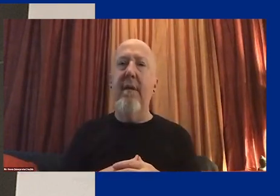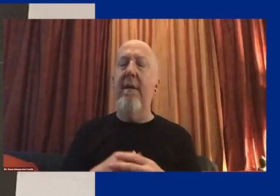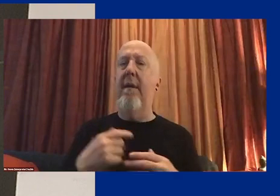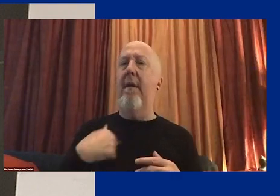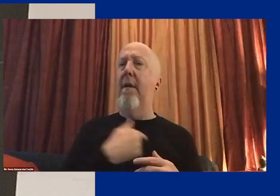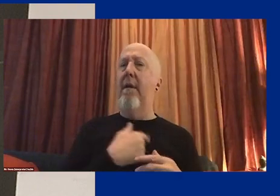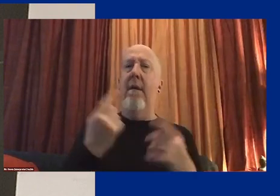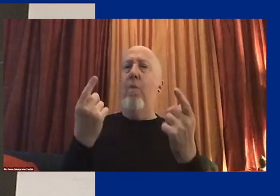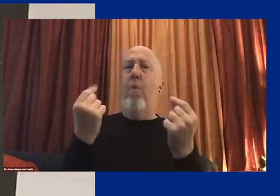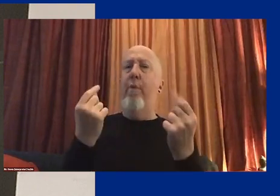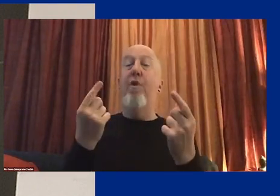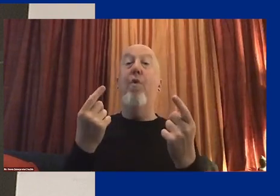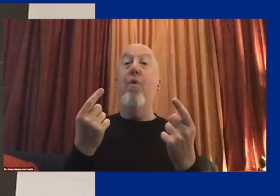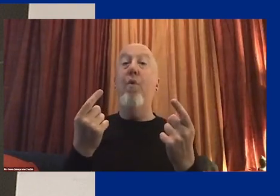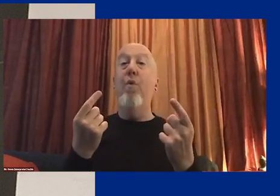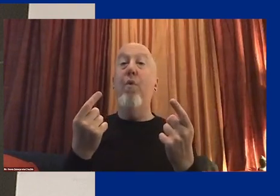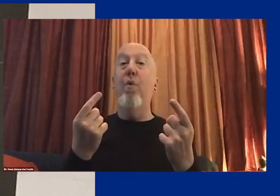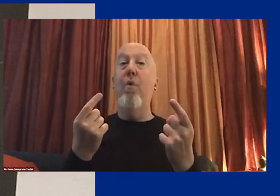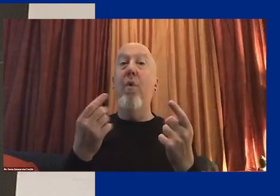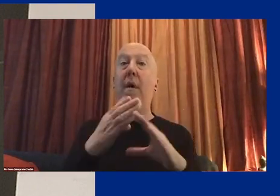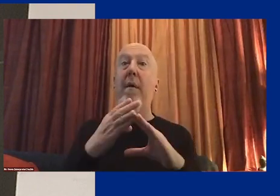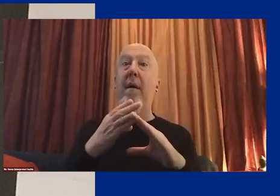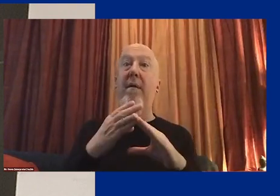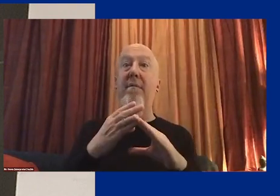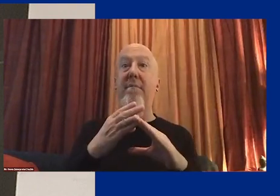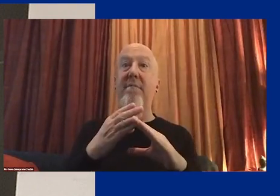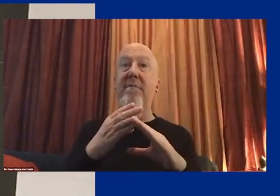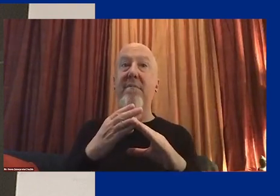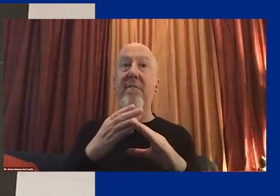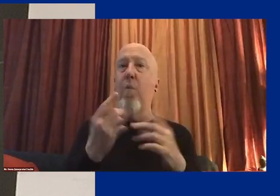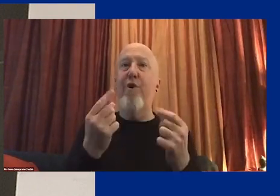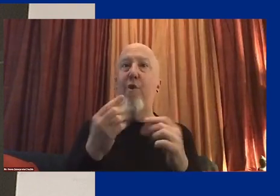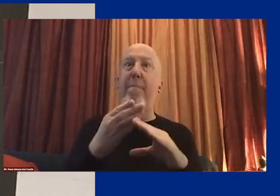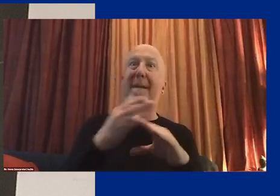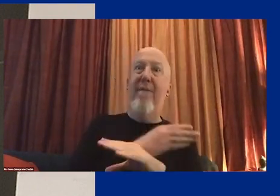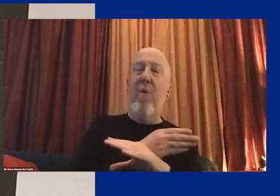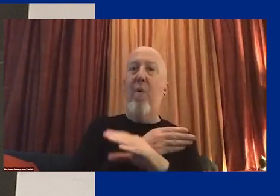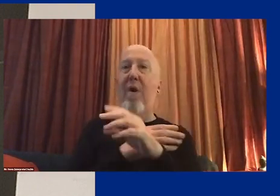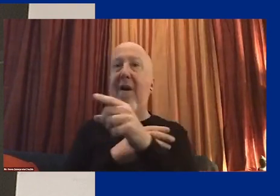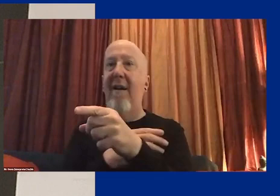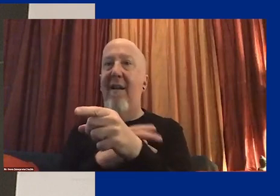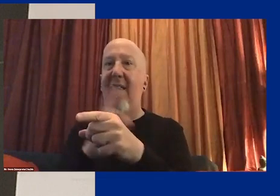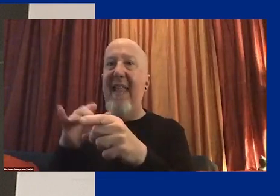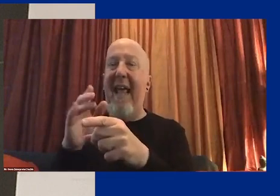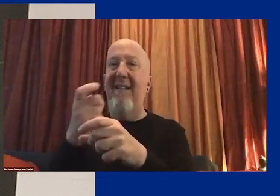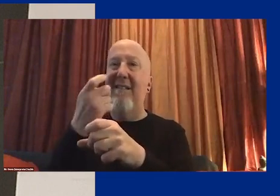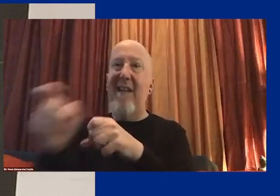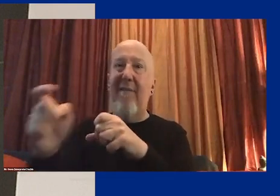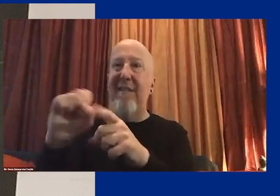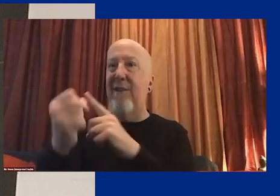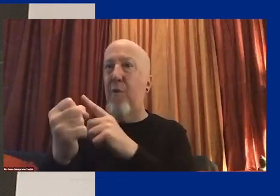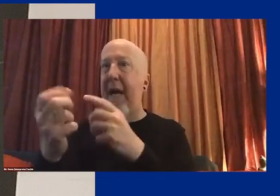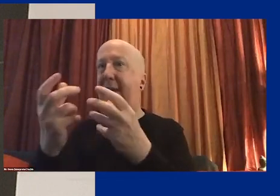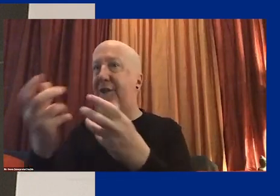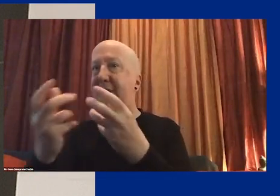do before we end up in a tough spot to secure our healthcare rights in a crisis?